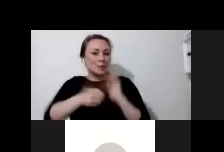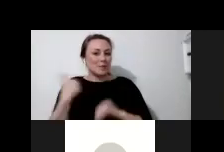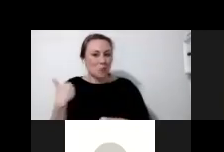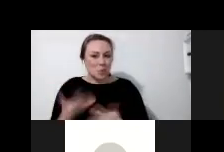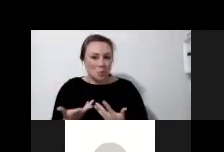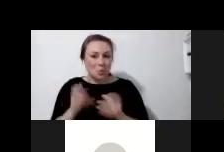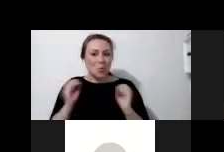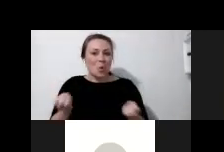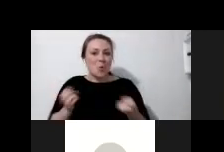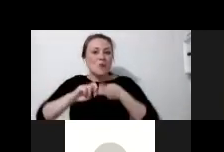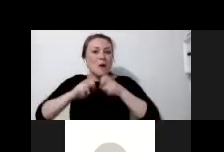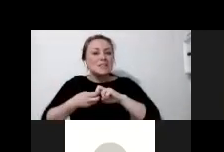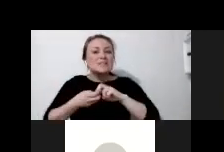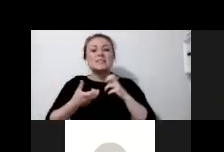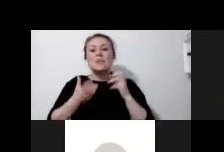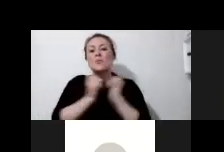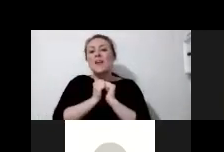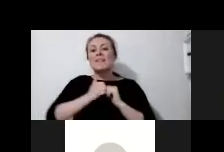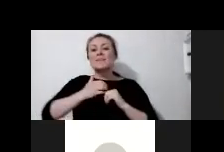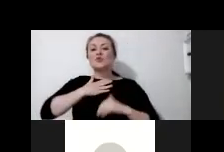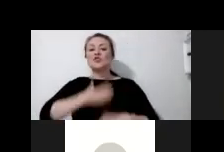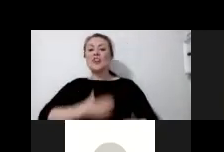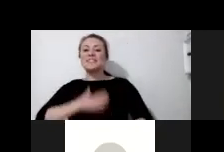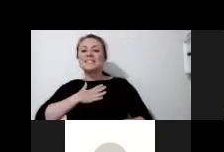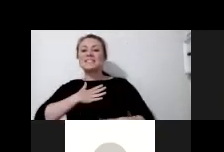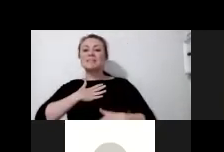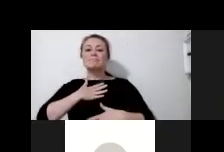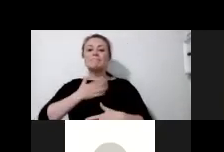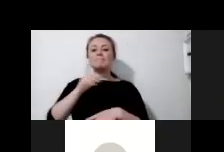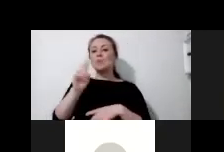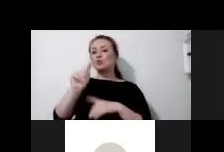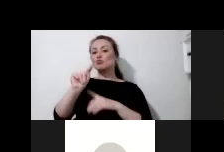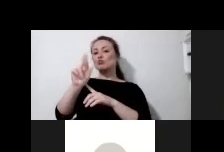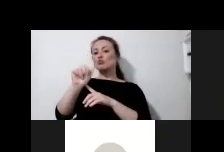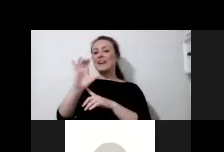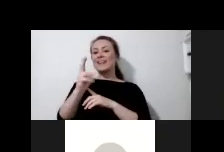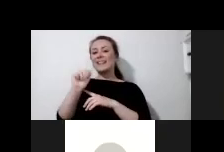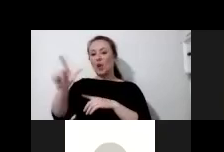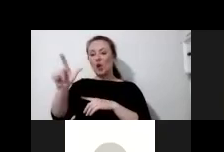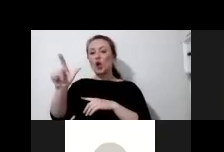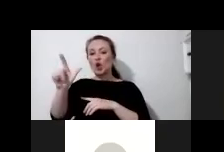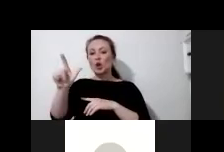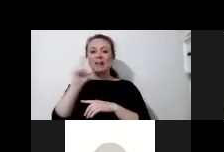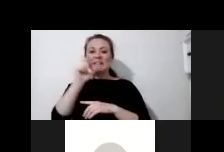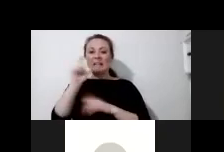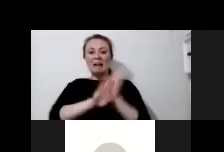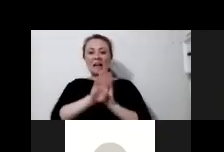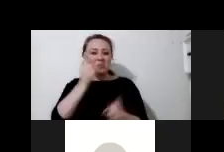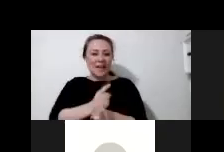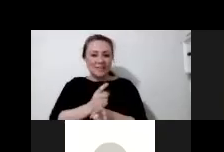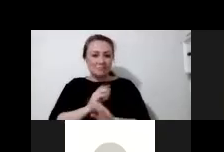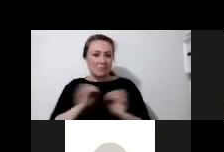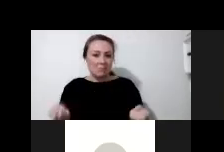No problems with regard to the chest tracheal deviation. Now there we don't have fiber optic or video